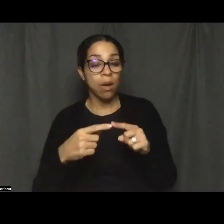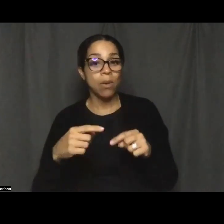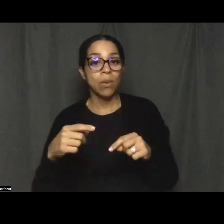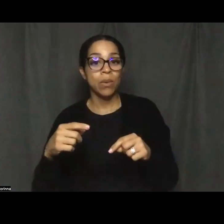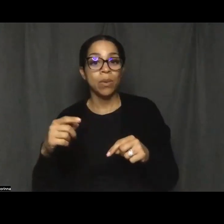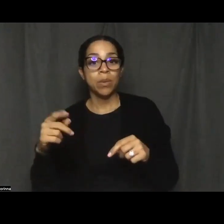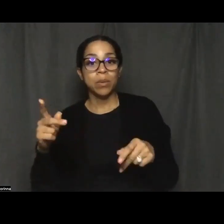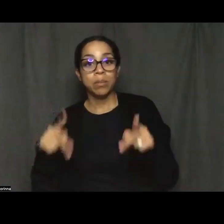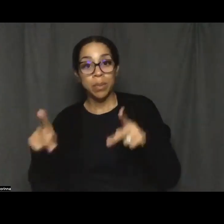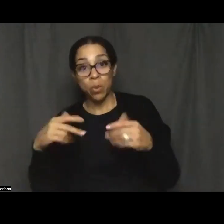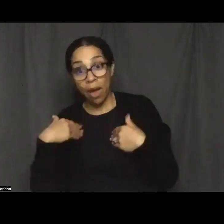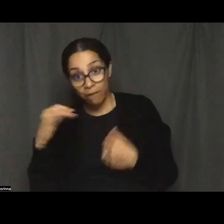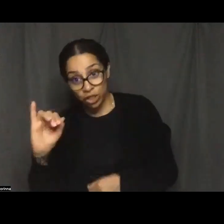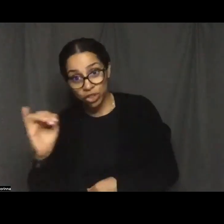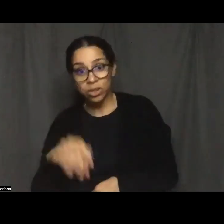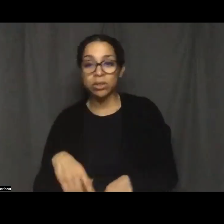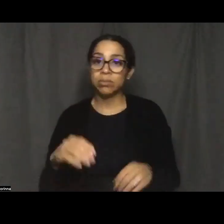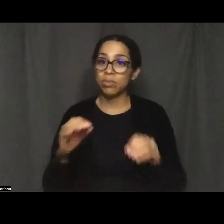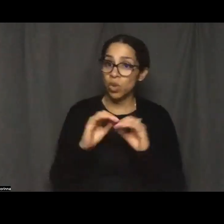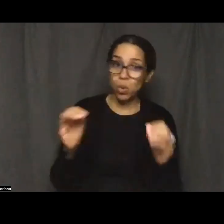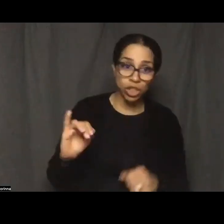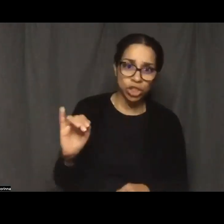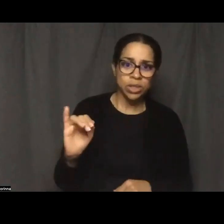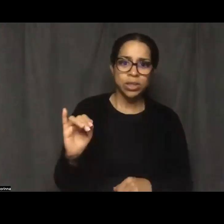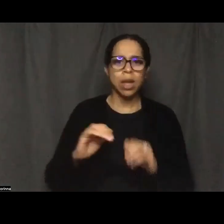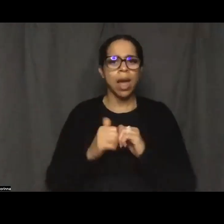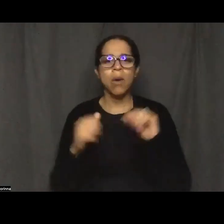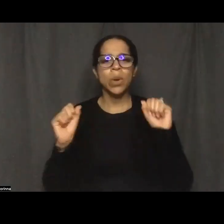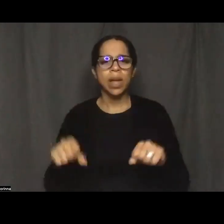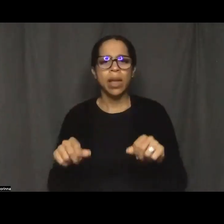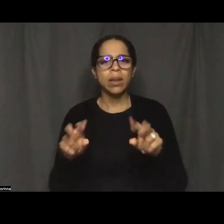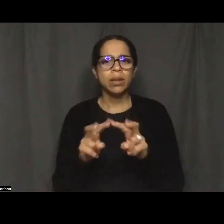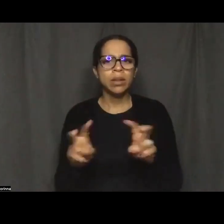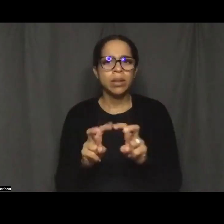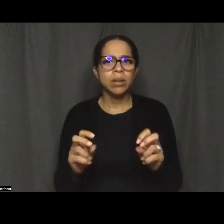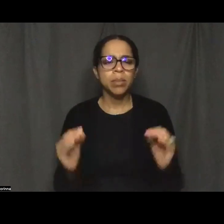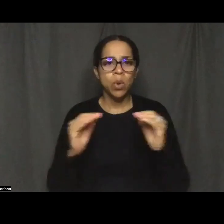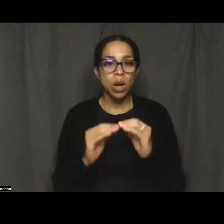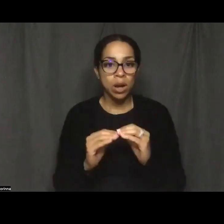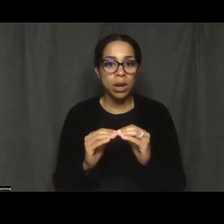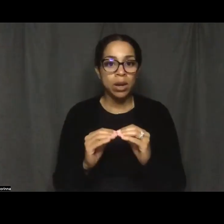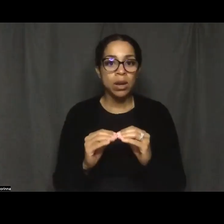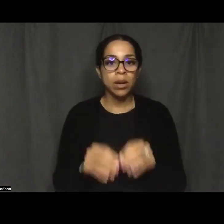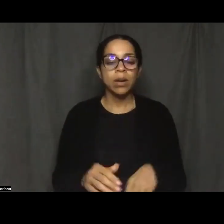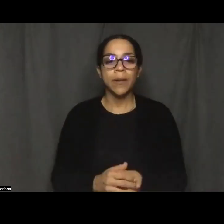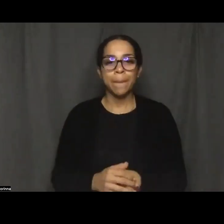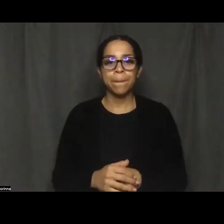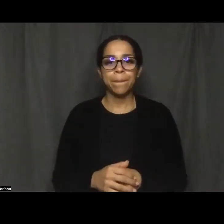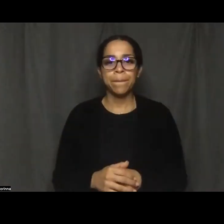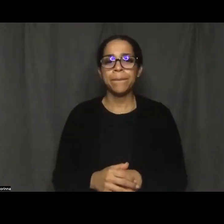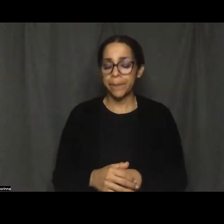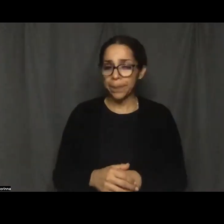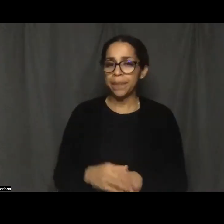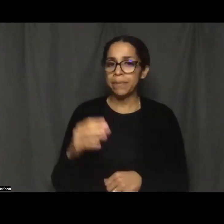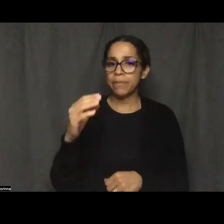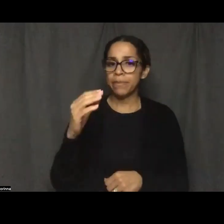that might be, I guess, looked at further. So Omni-Salud came out last year, and